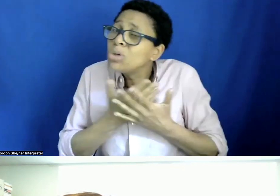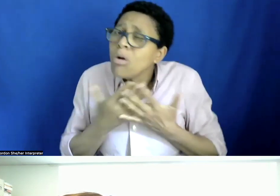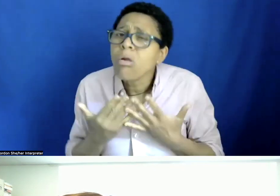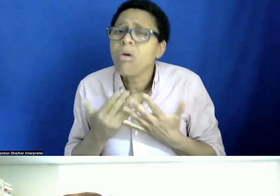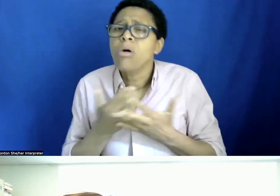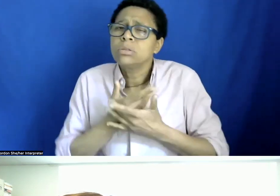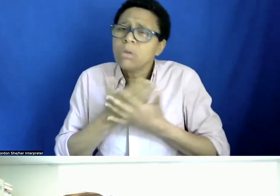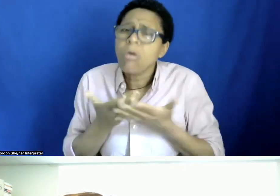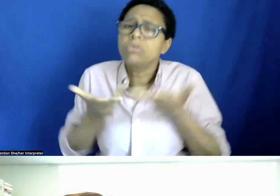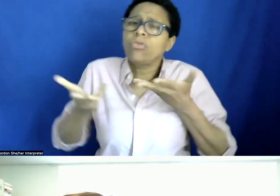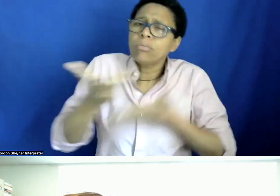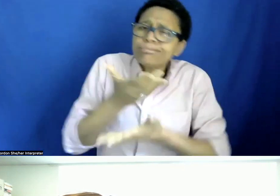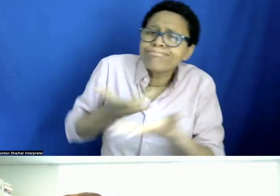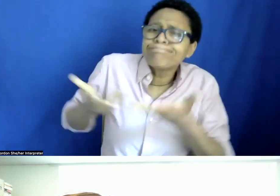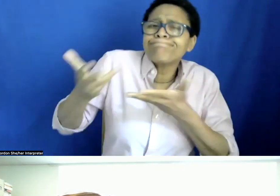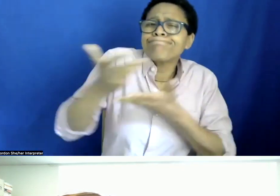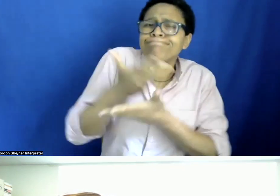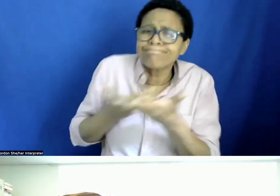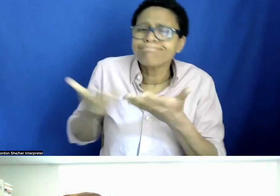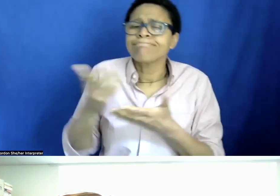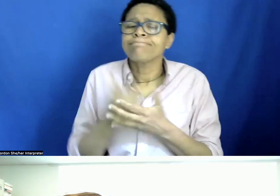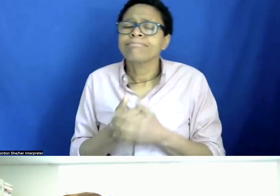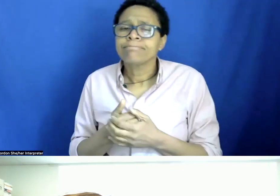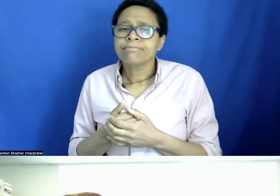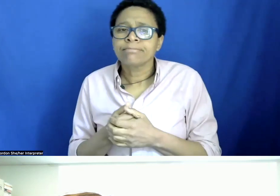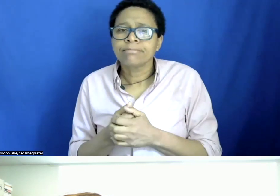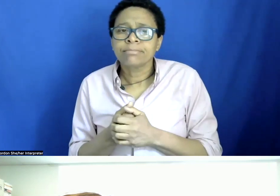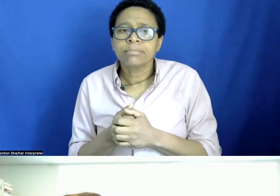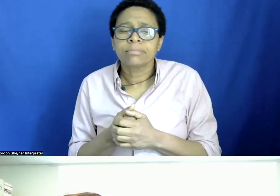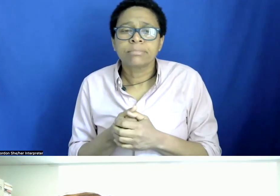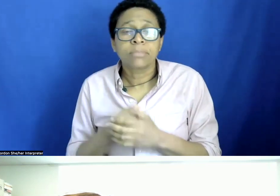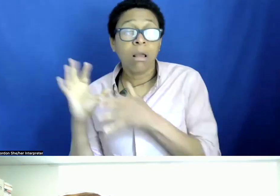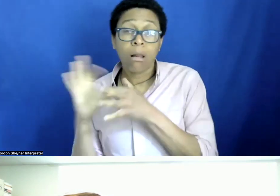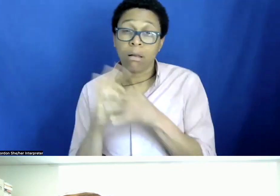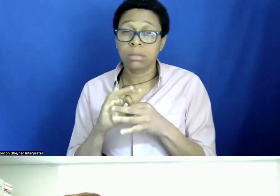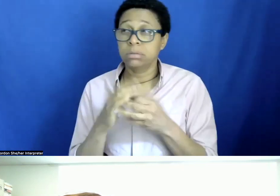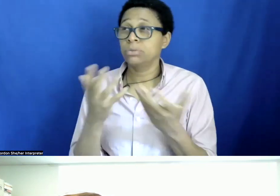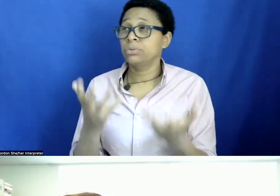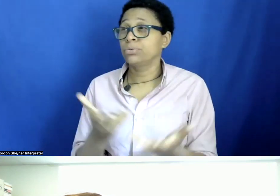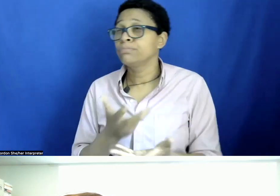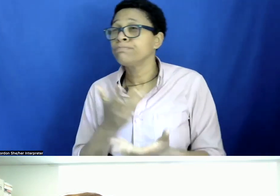of conversations sort of like around how you can